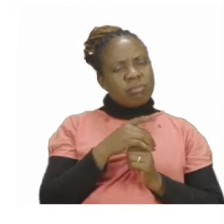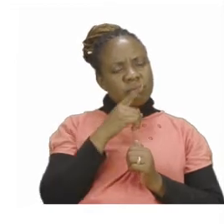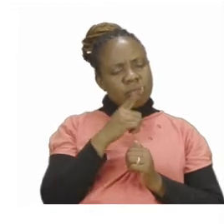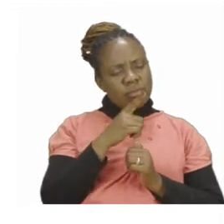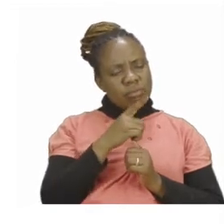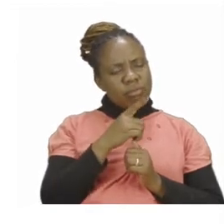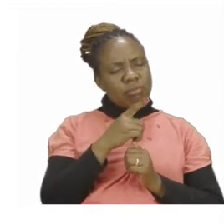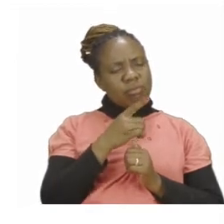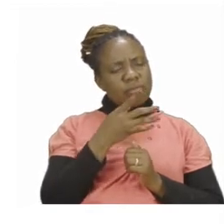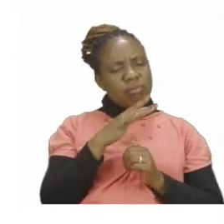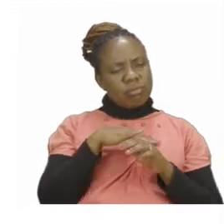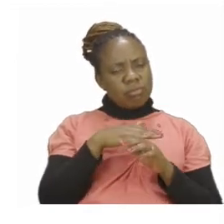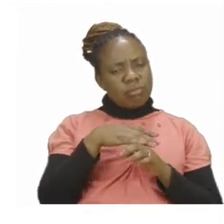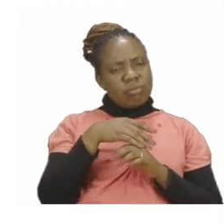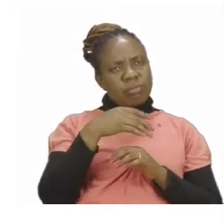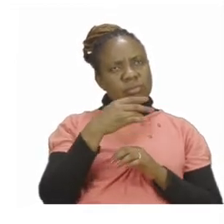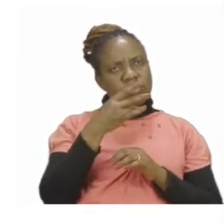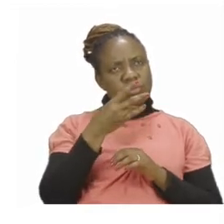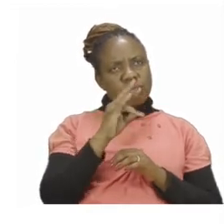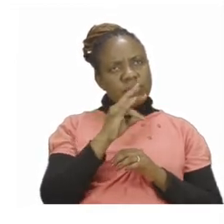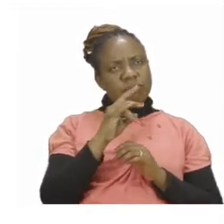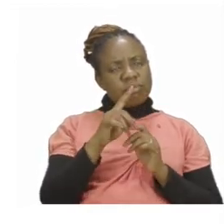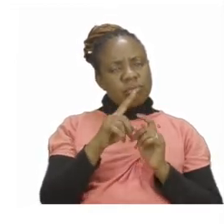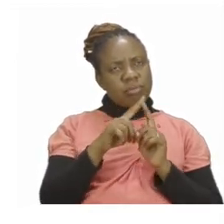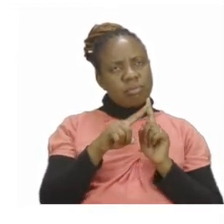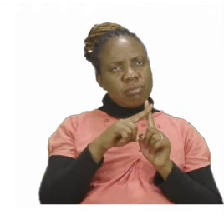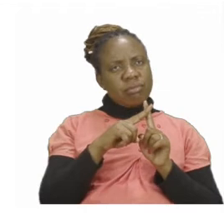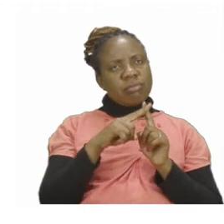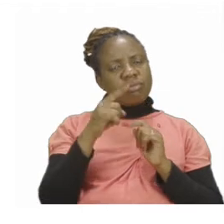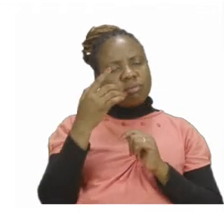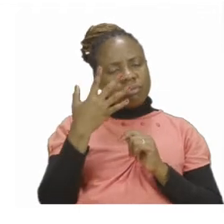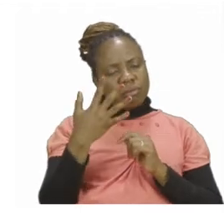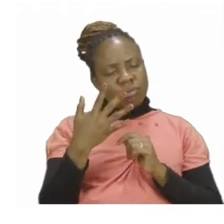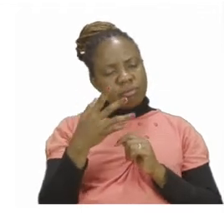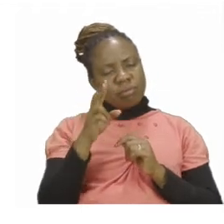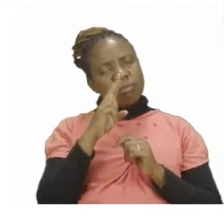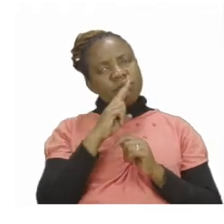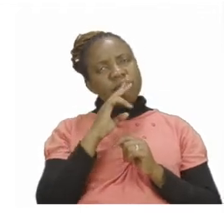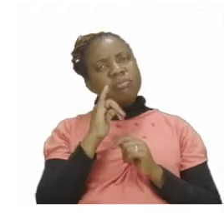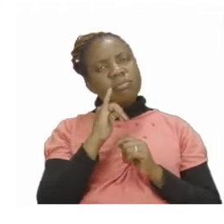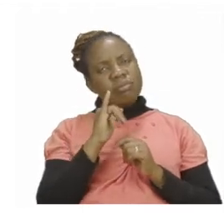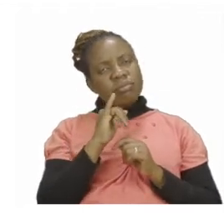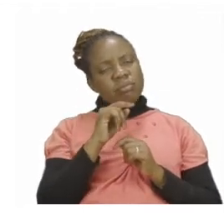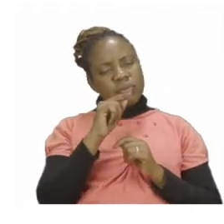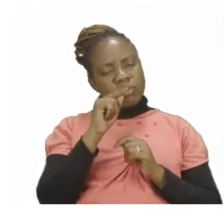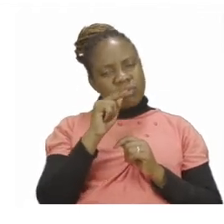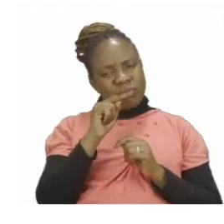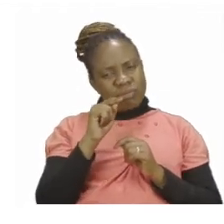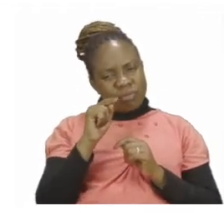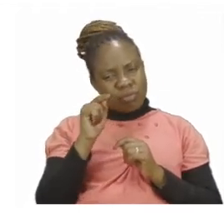and then you have to draw a line to match the sum with the correct